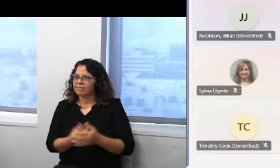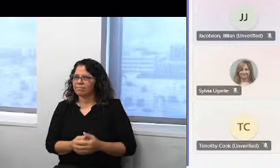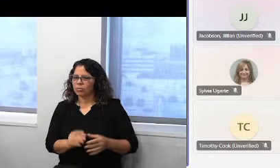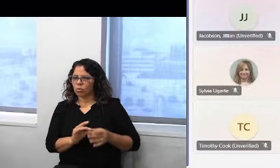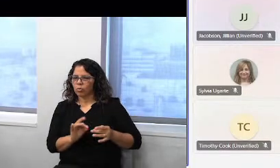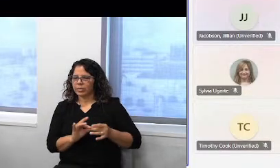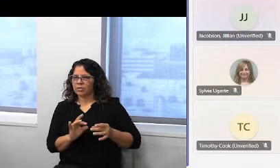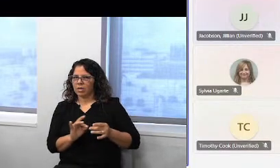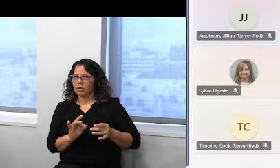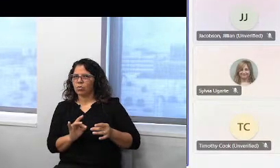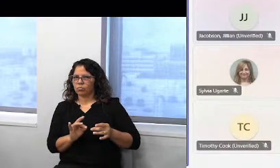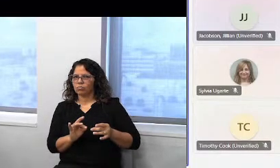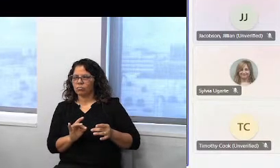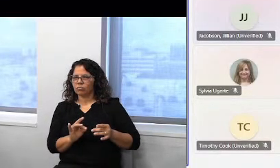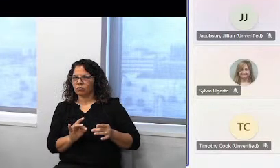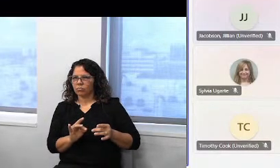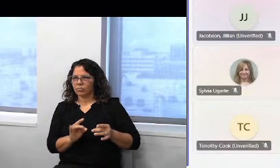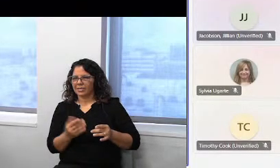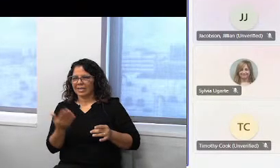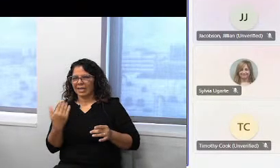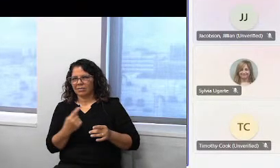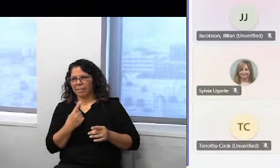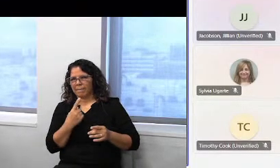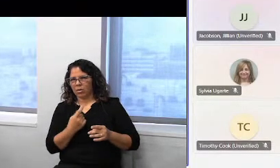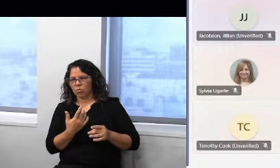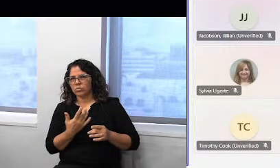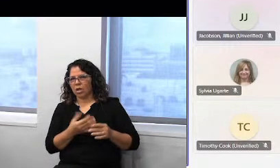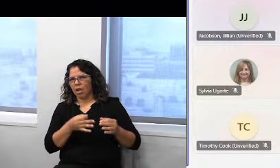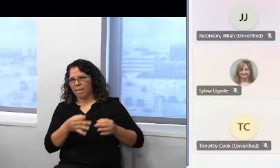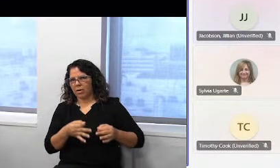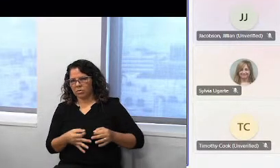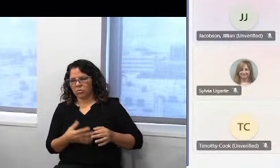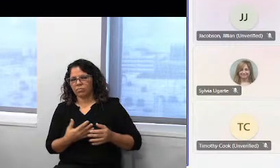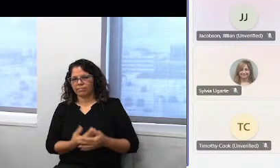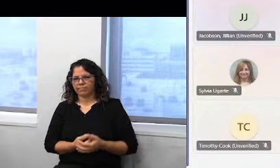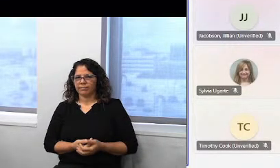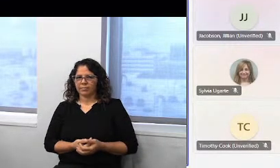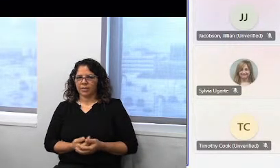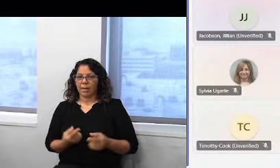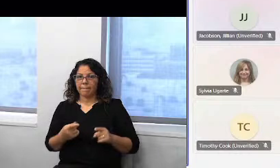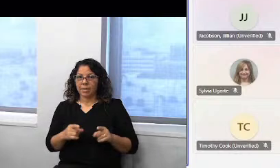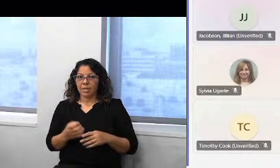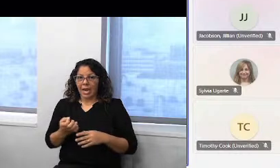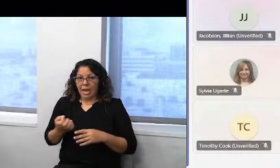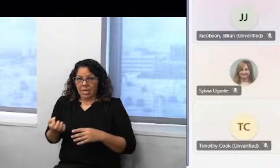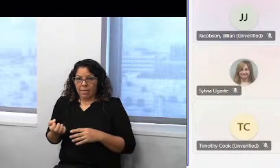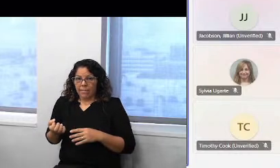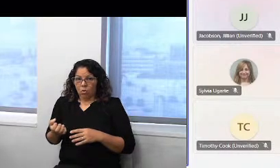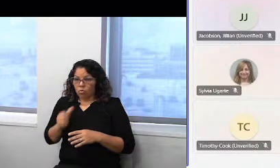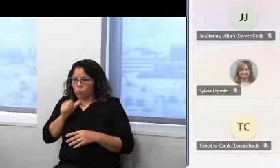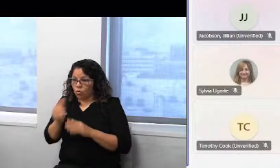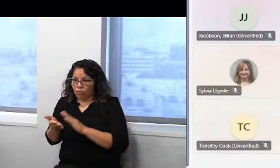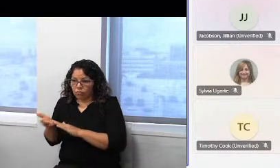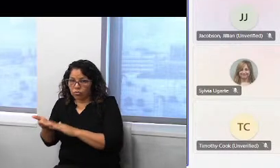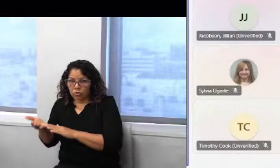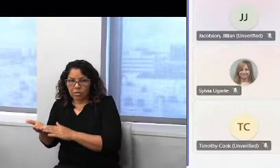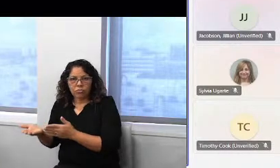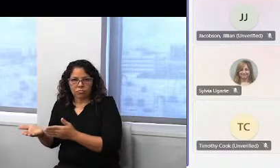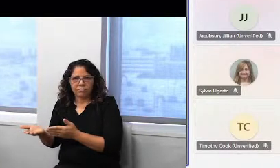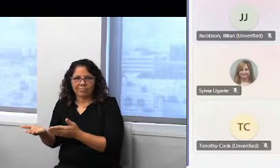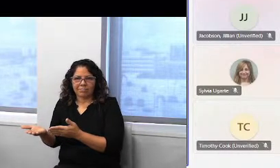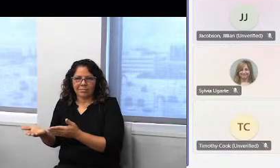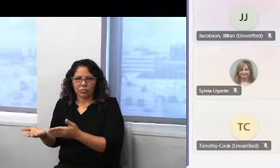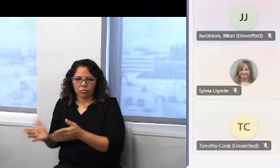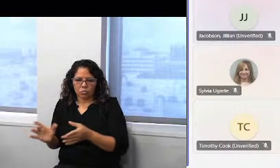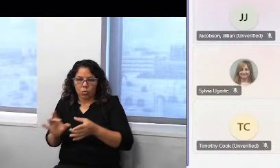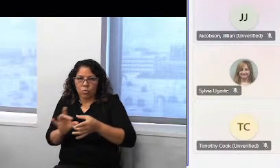prior question, that as we bring the out of service equipment online, there are going to be upgrades